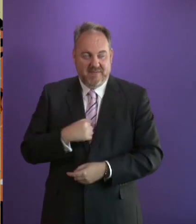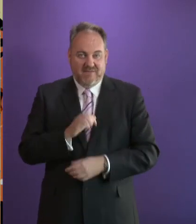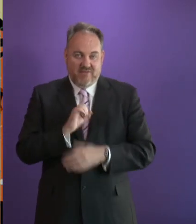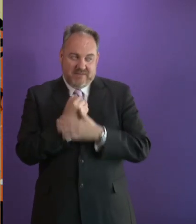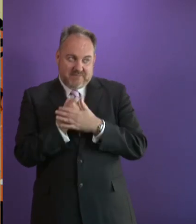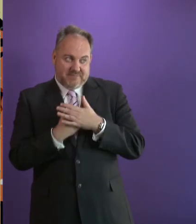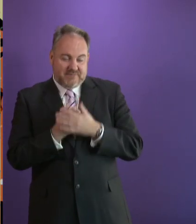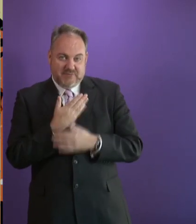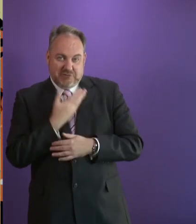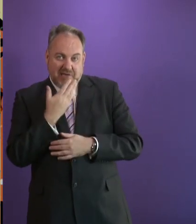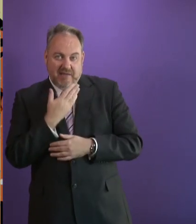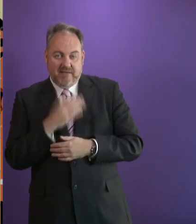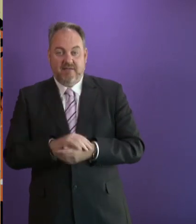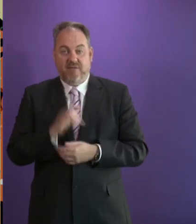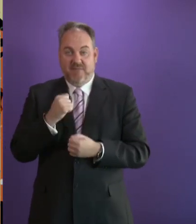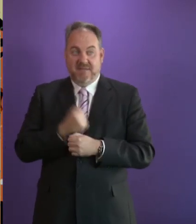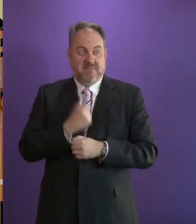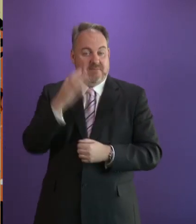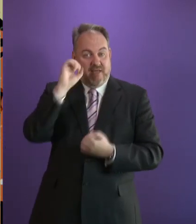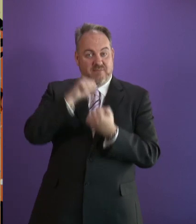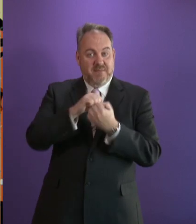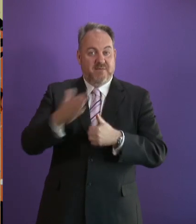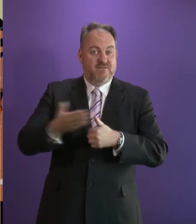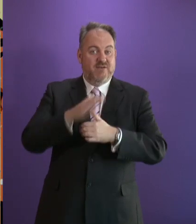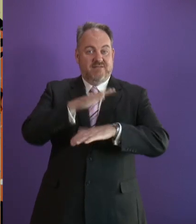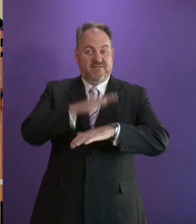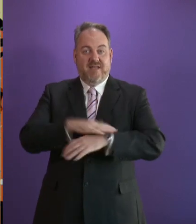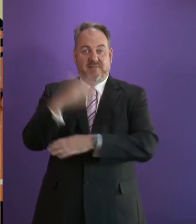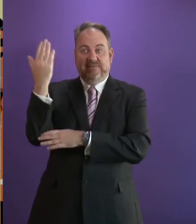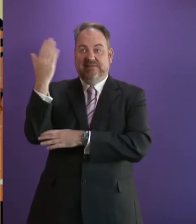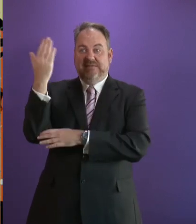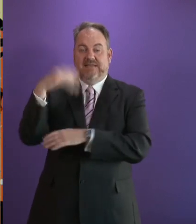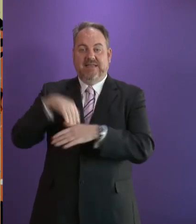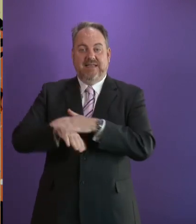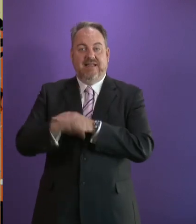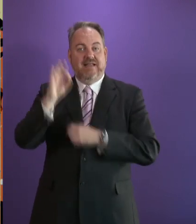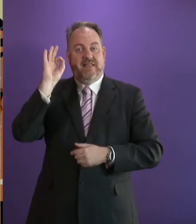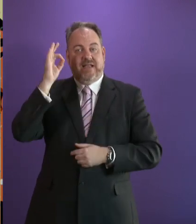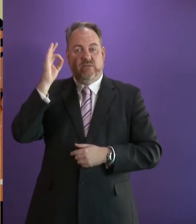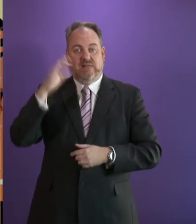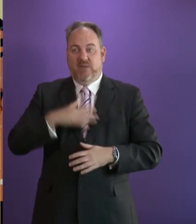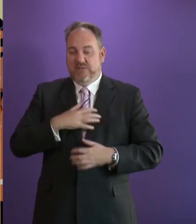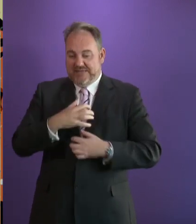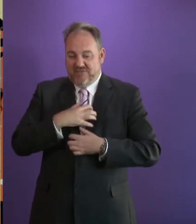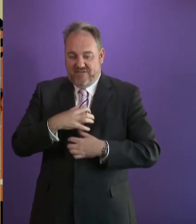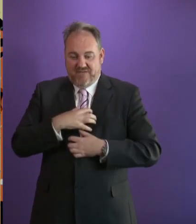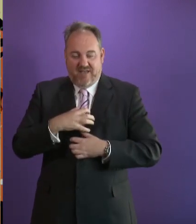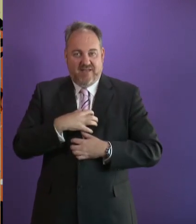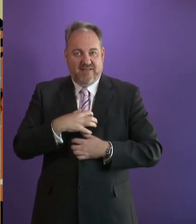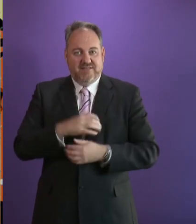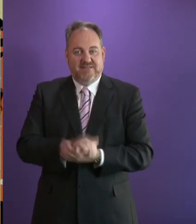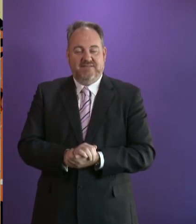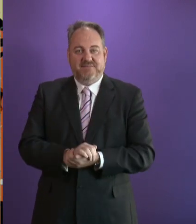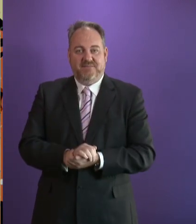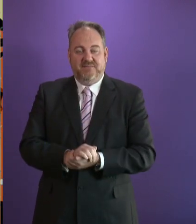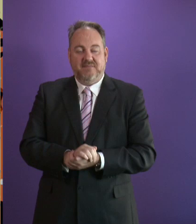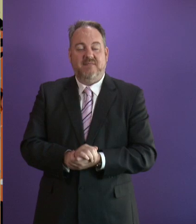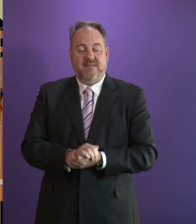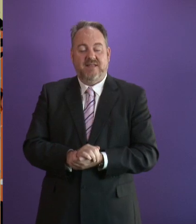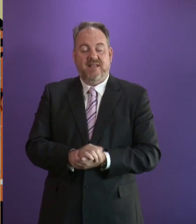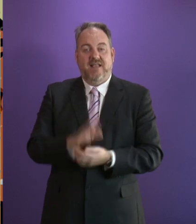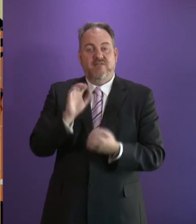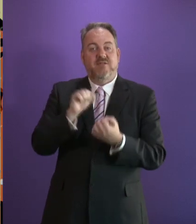spoke in the City of Edinburgh Council chambers, I felt like my knees were going to, knock the desk over. And one thing that I will always